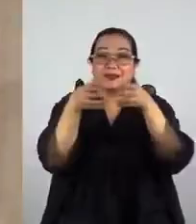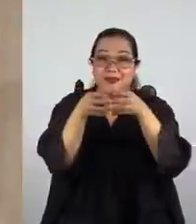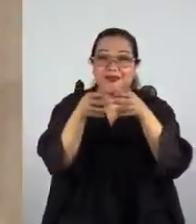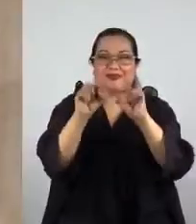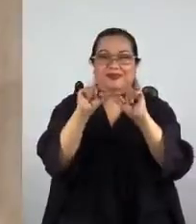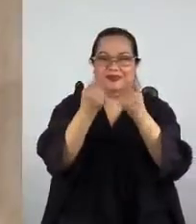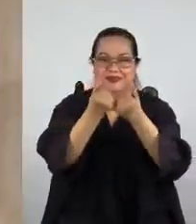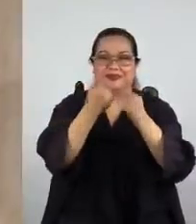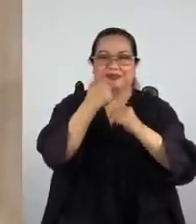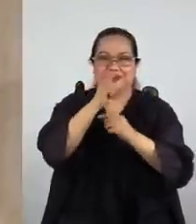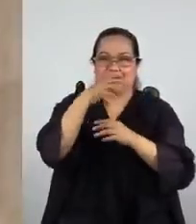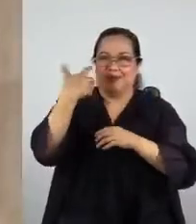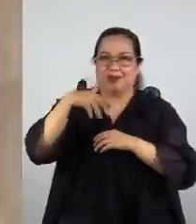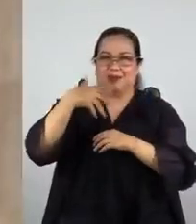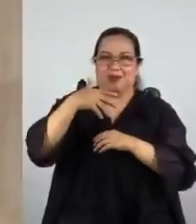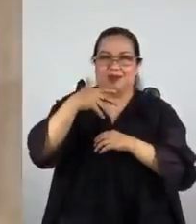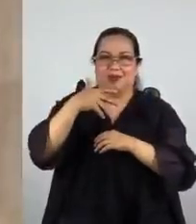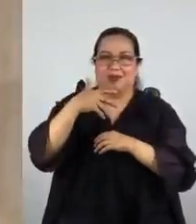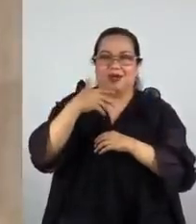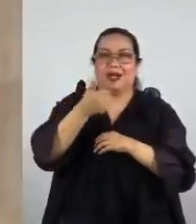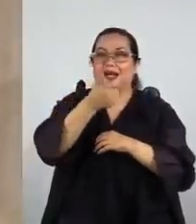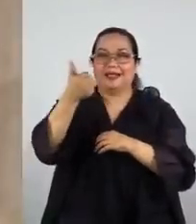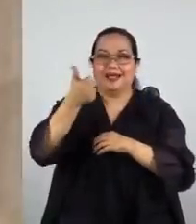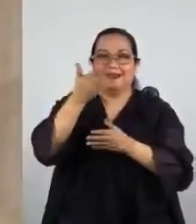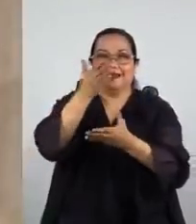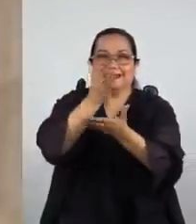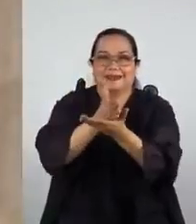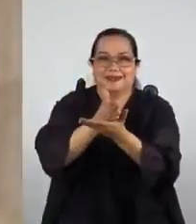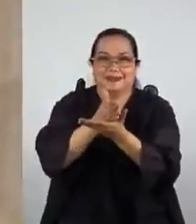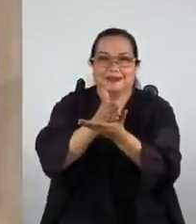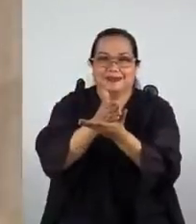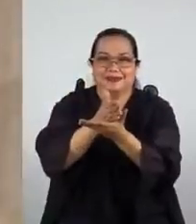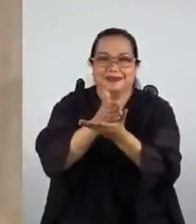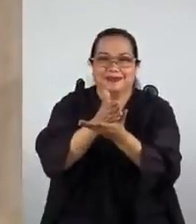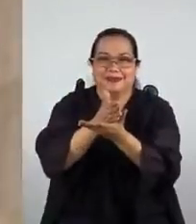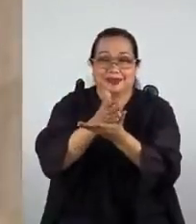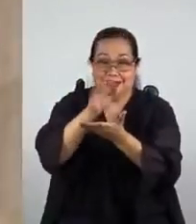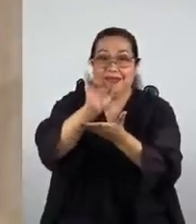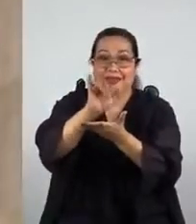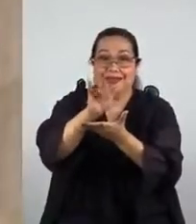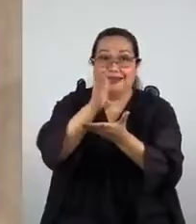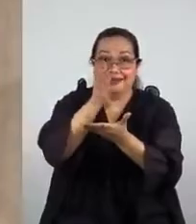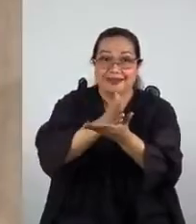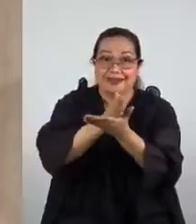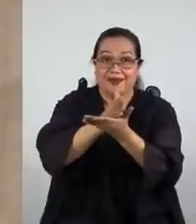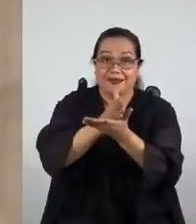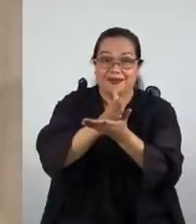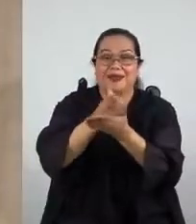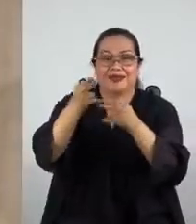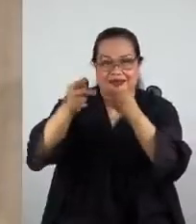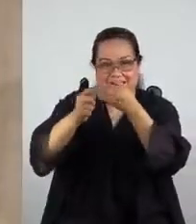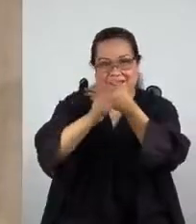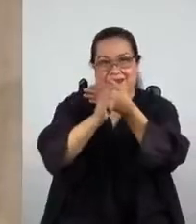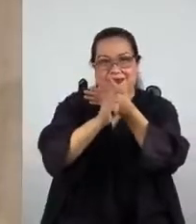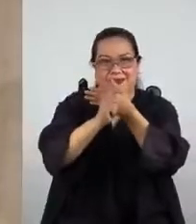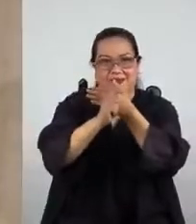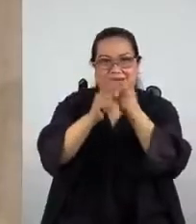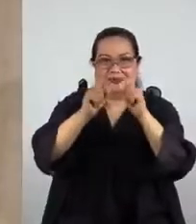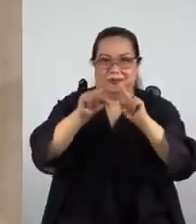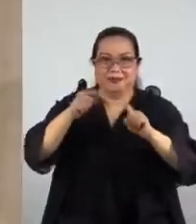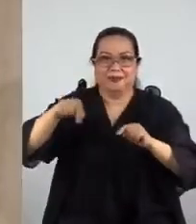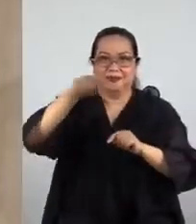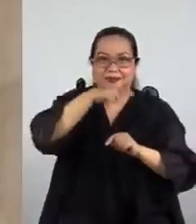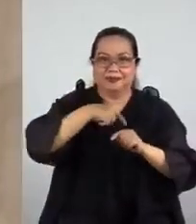wow, another stopover. Well, yes, it's a stopover, but we are